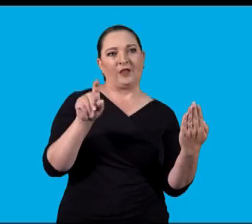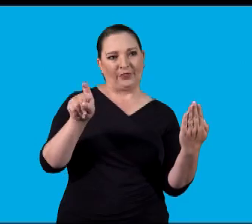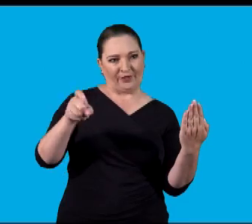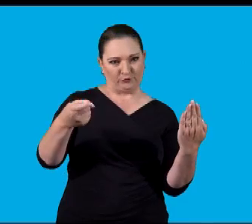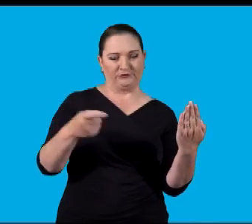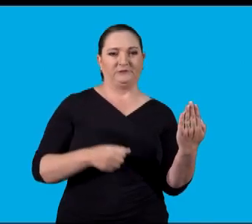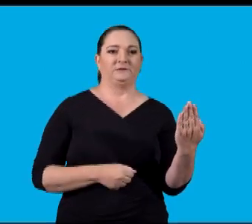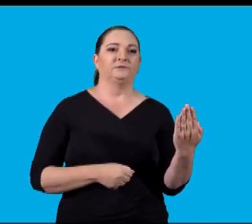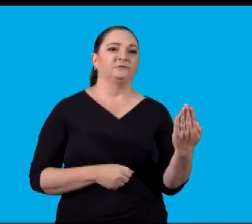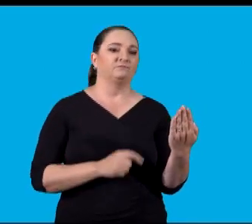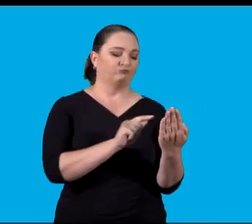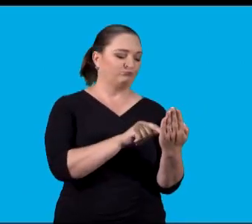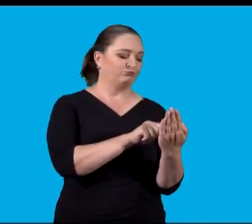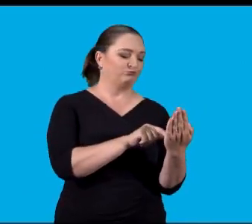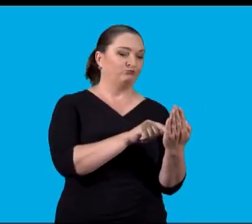1,638,000,